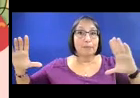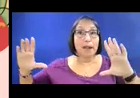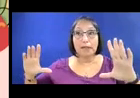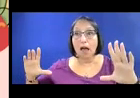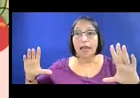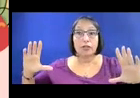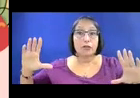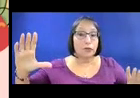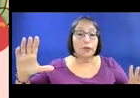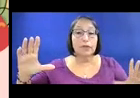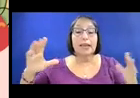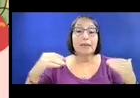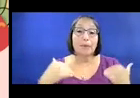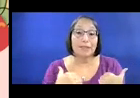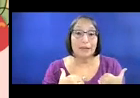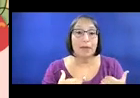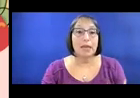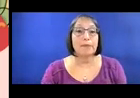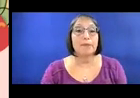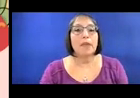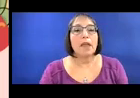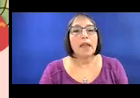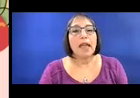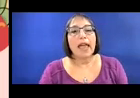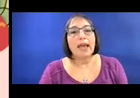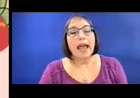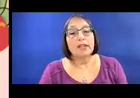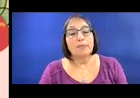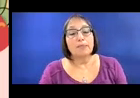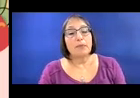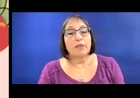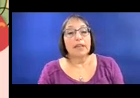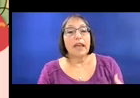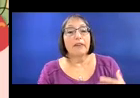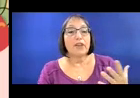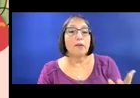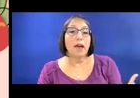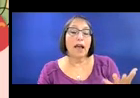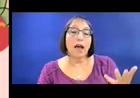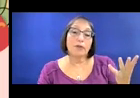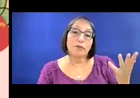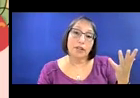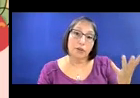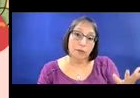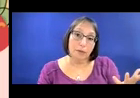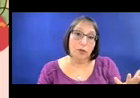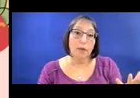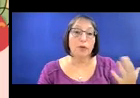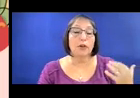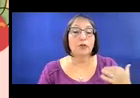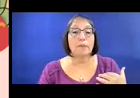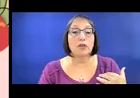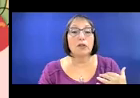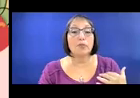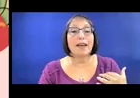see my slides, the students, they need to be able to see me. And I had to be able to, again, figure out how to teach a three-dimensional language